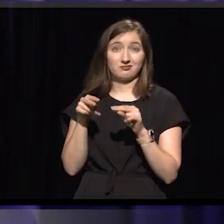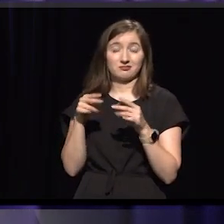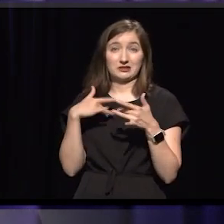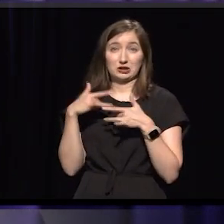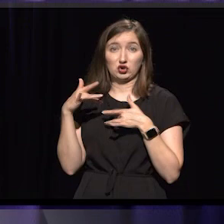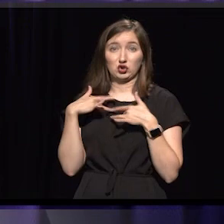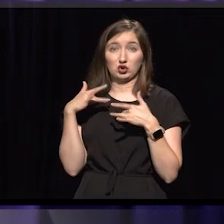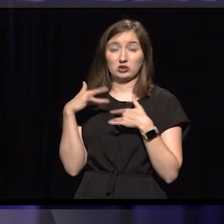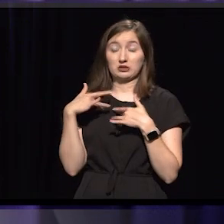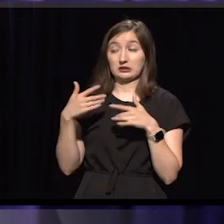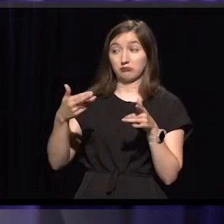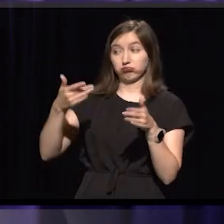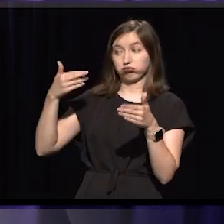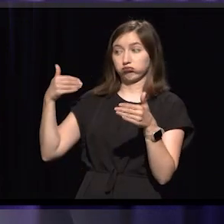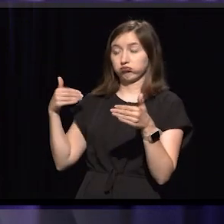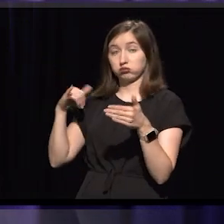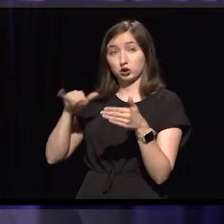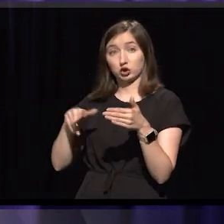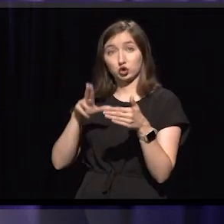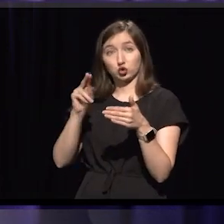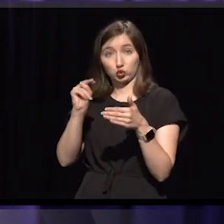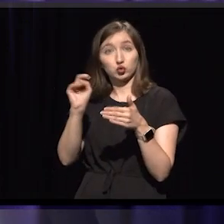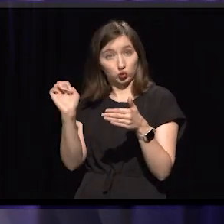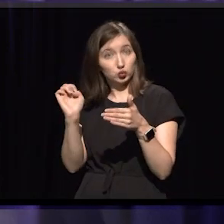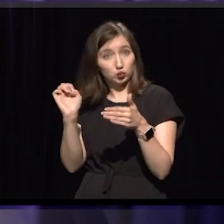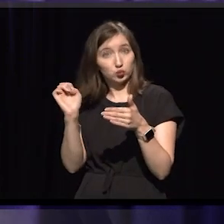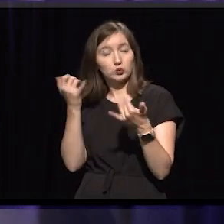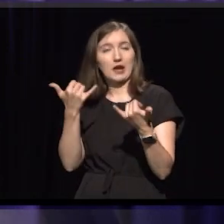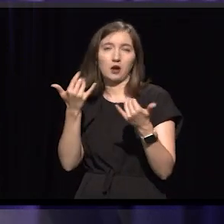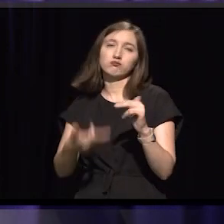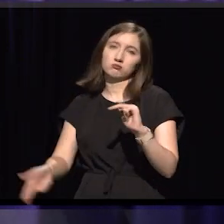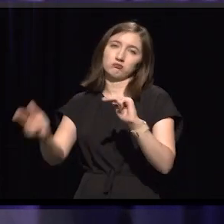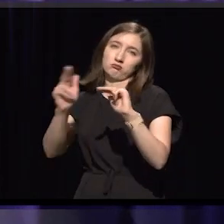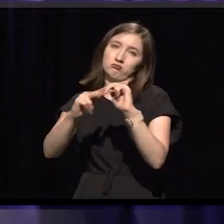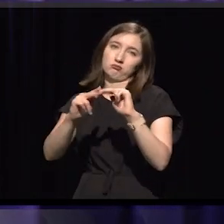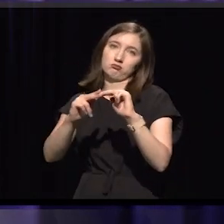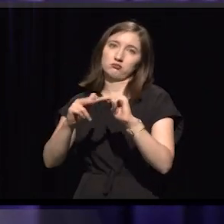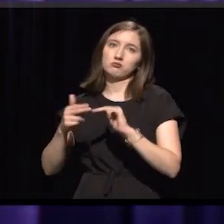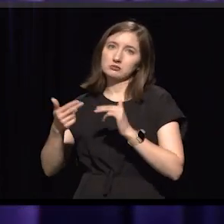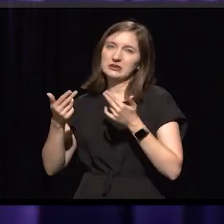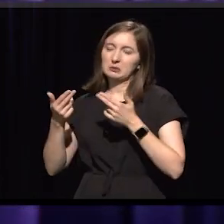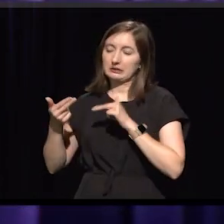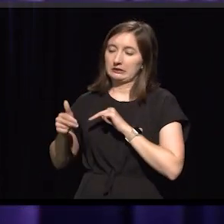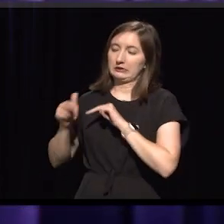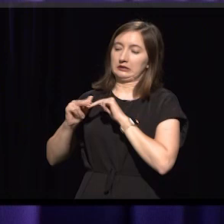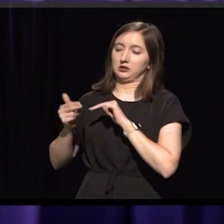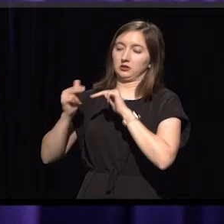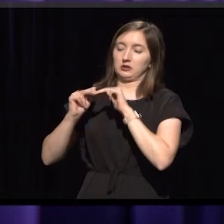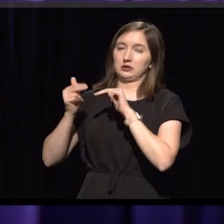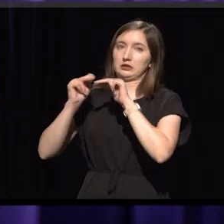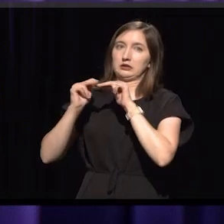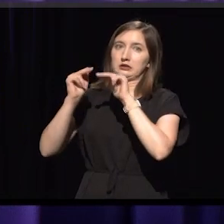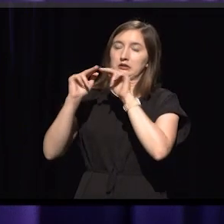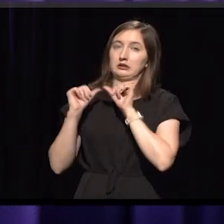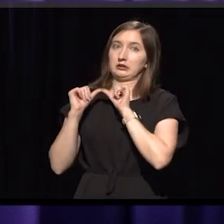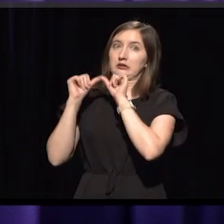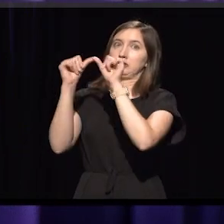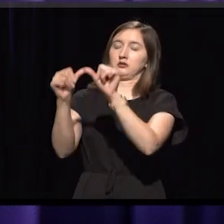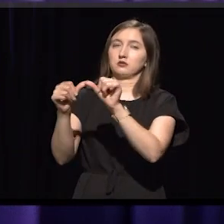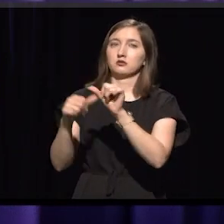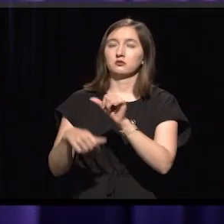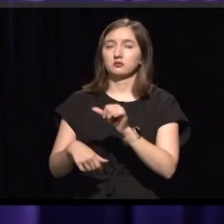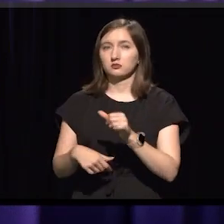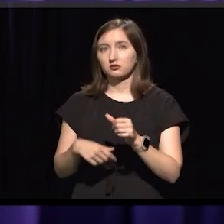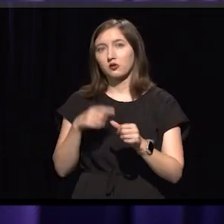June. We have seen a steady increase in the percentage of pediatric cases. What does that say to you with that